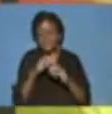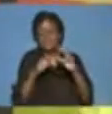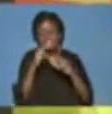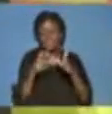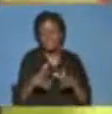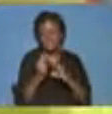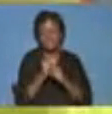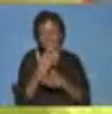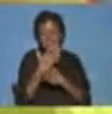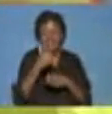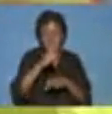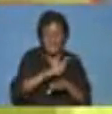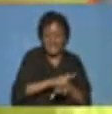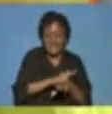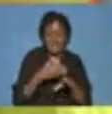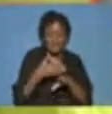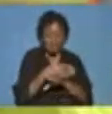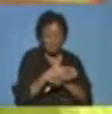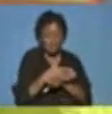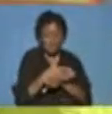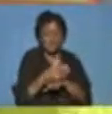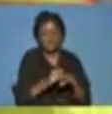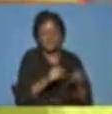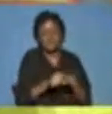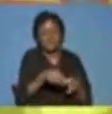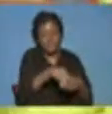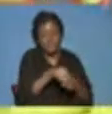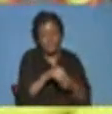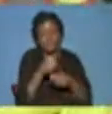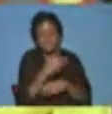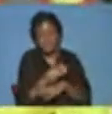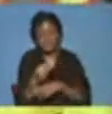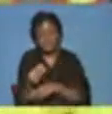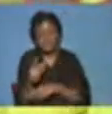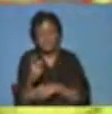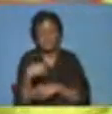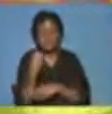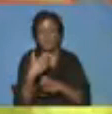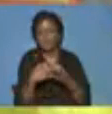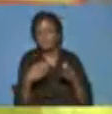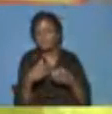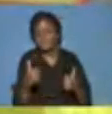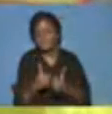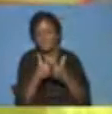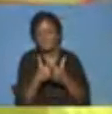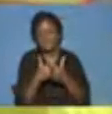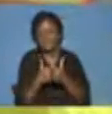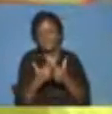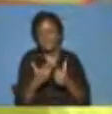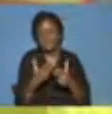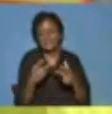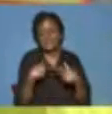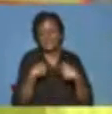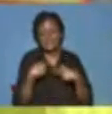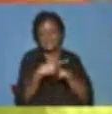some land across the street to stage materials. So that's one of our biggest challenges, is staging and having room to actually